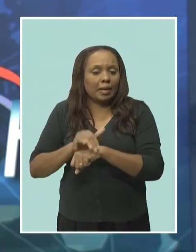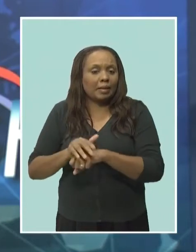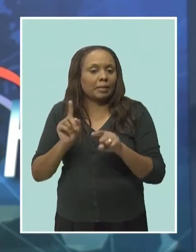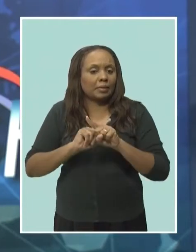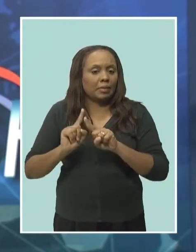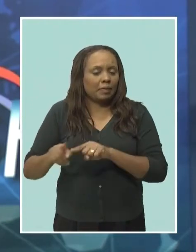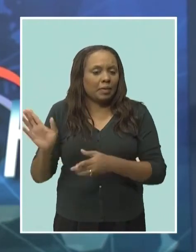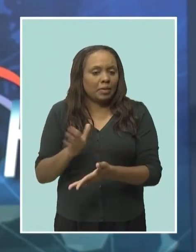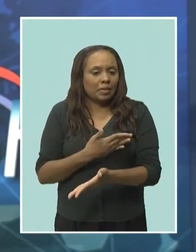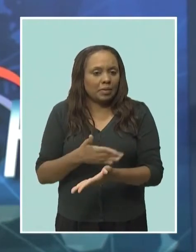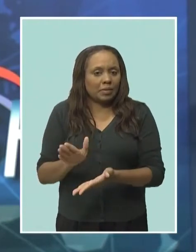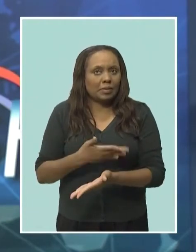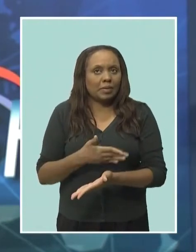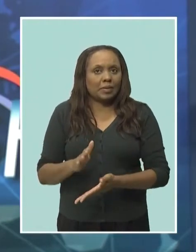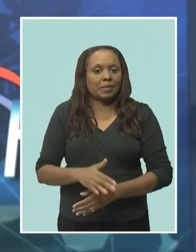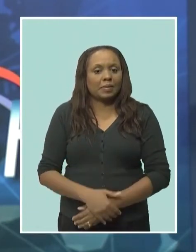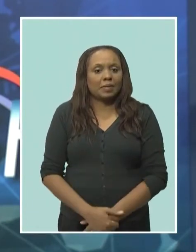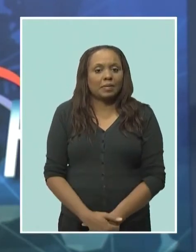number of renditions.